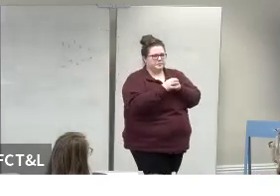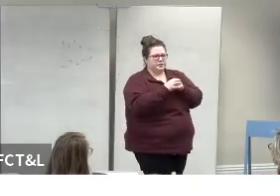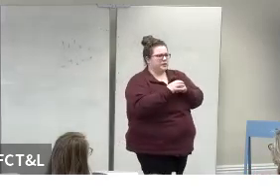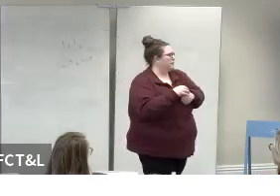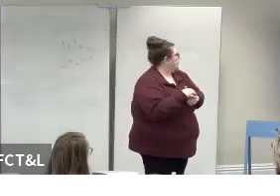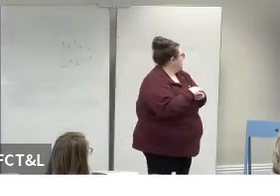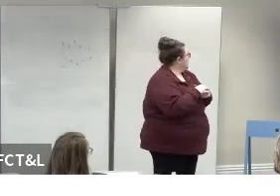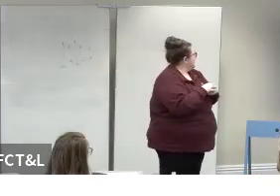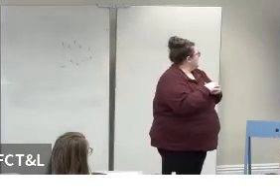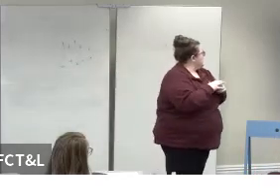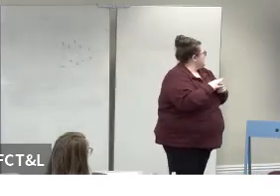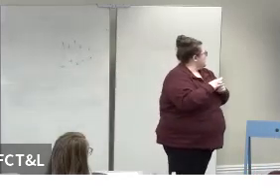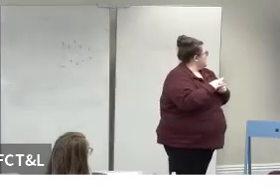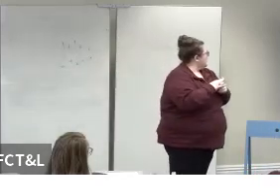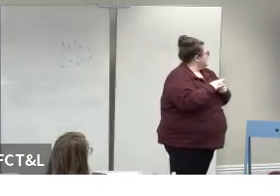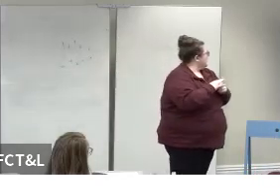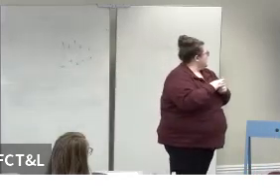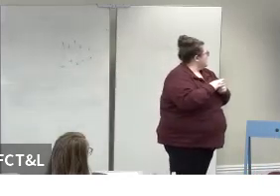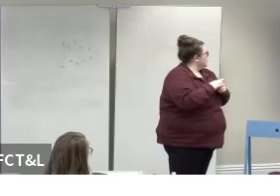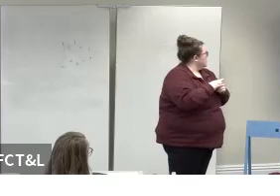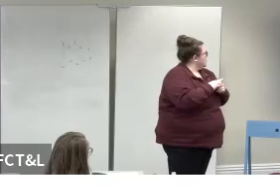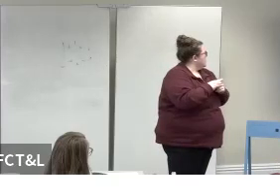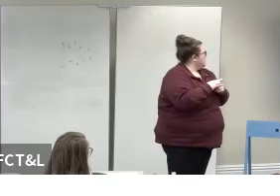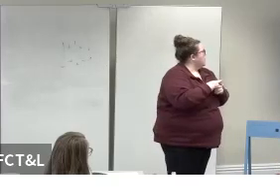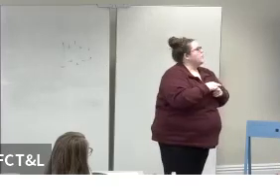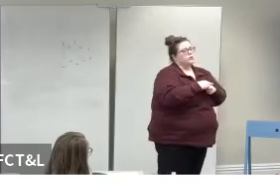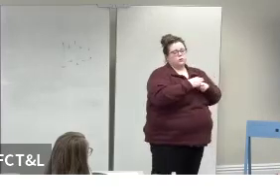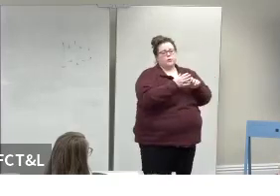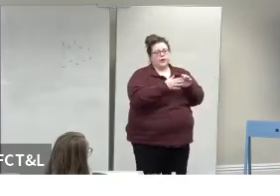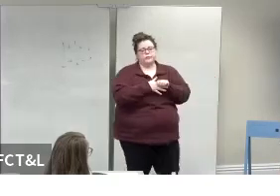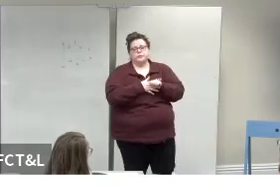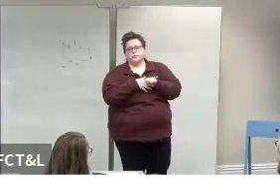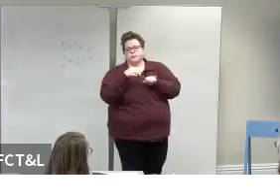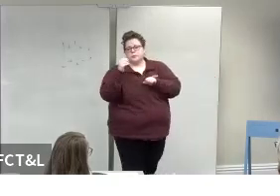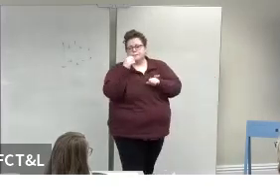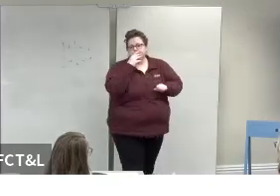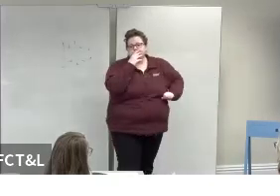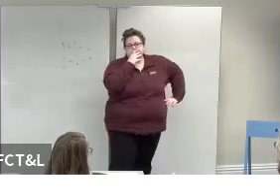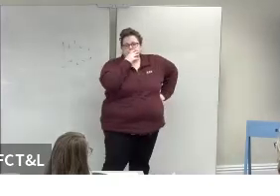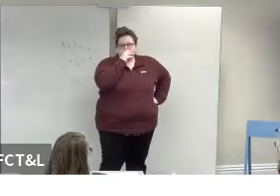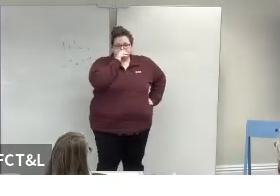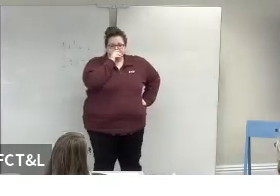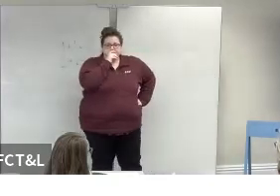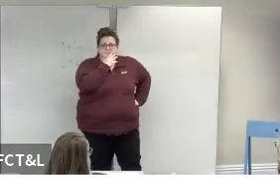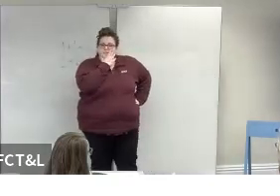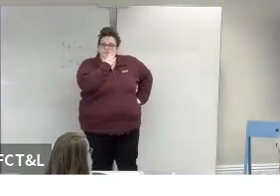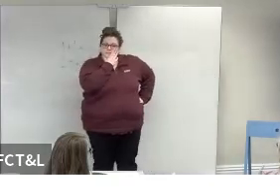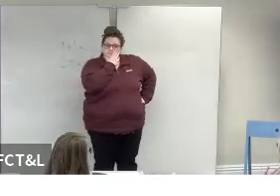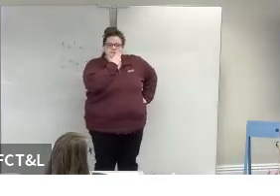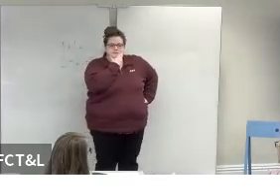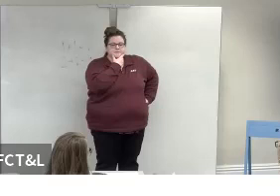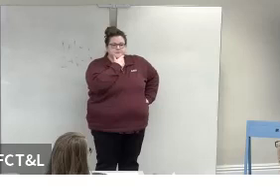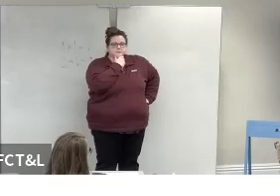Could you repeat that, please? I'm not sure. I know the focus today has been on specifically students in the classroom, but what about college